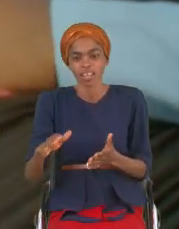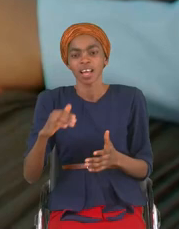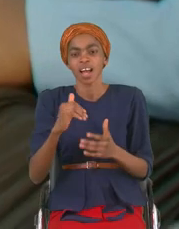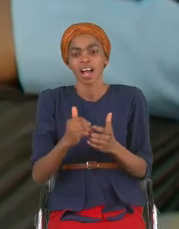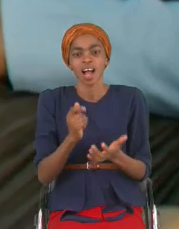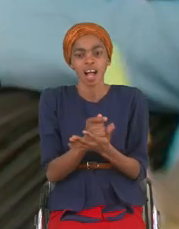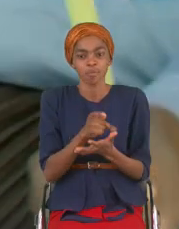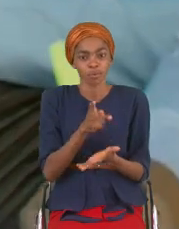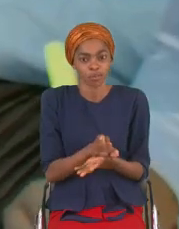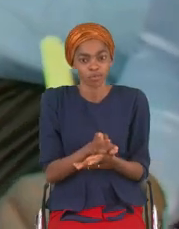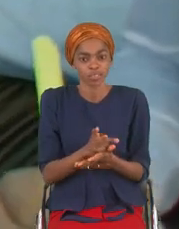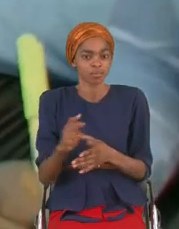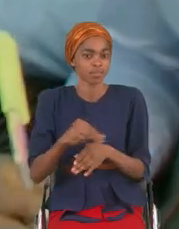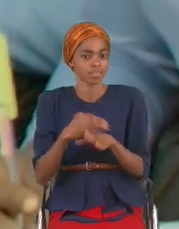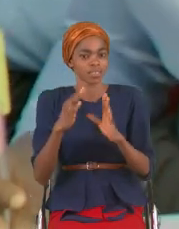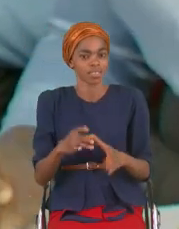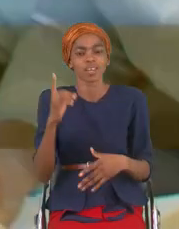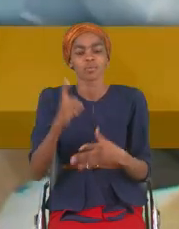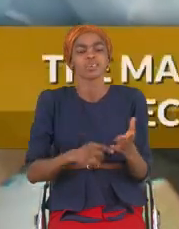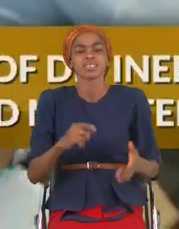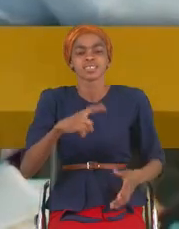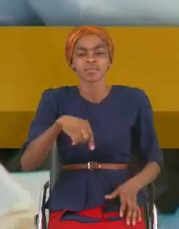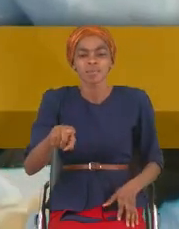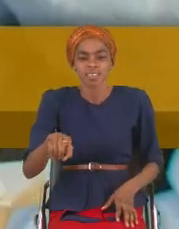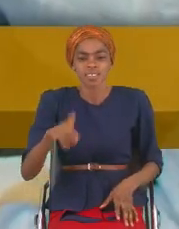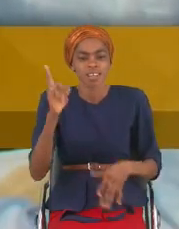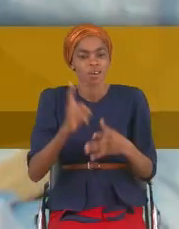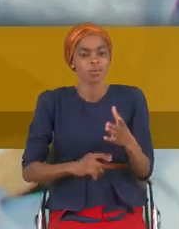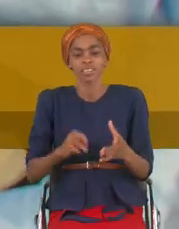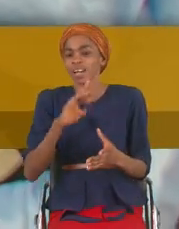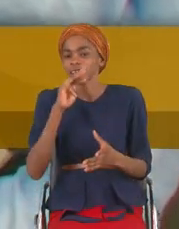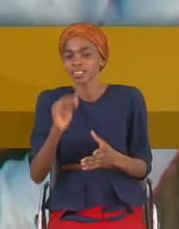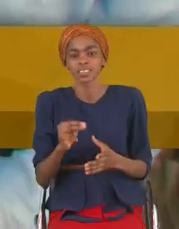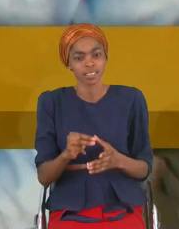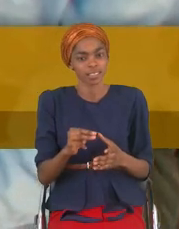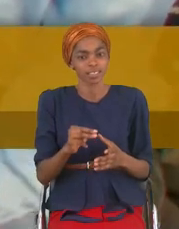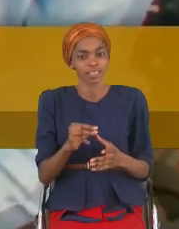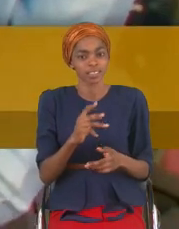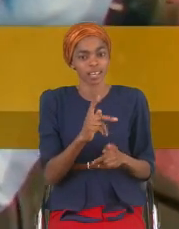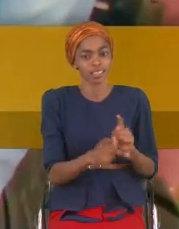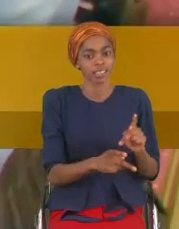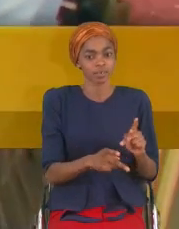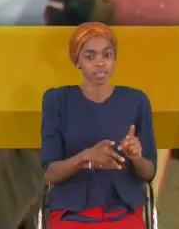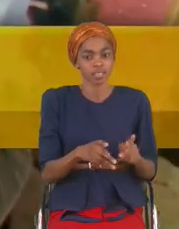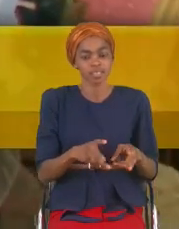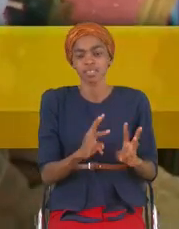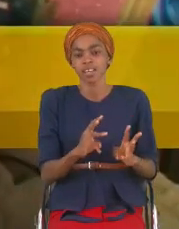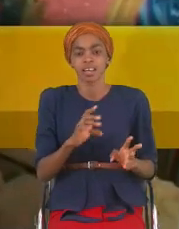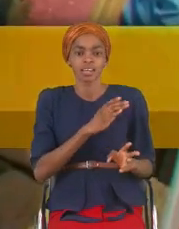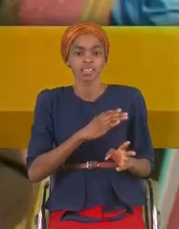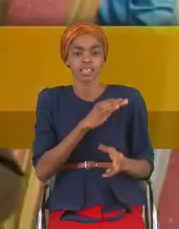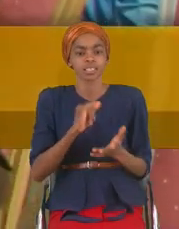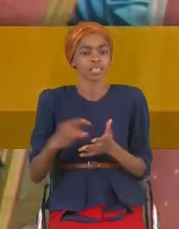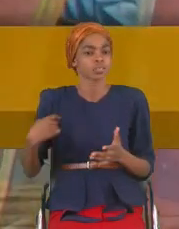What are the characteristics? What are the things I should look for in my life to know that the